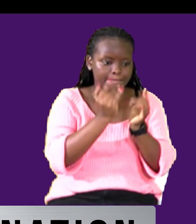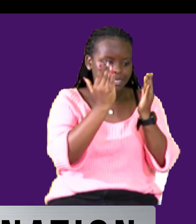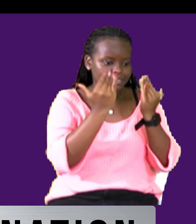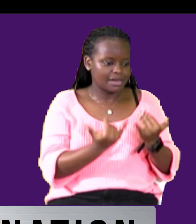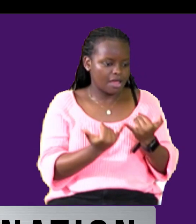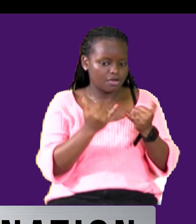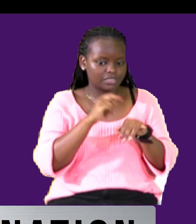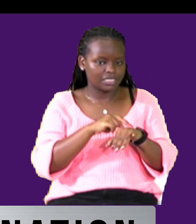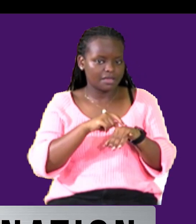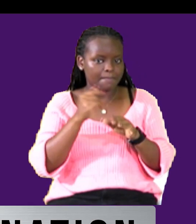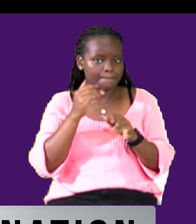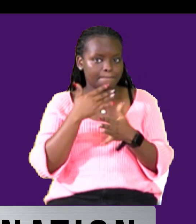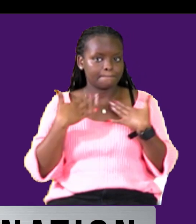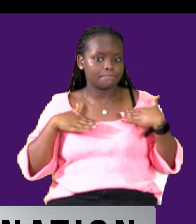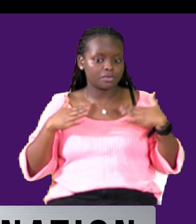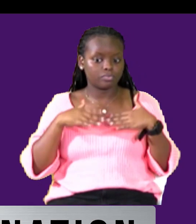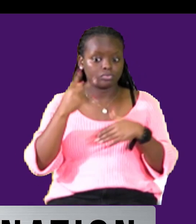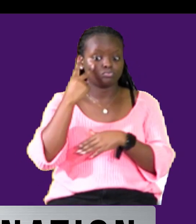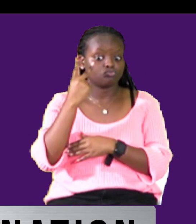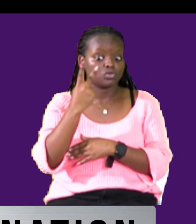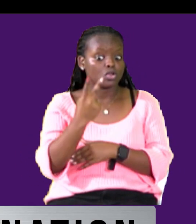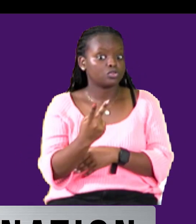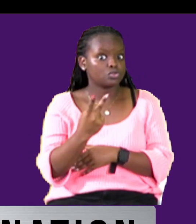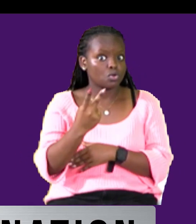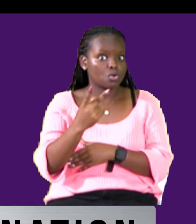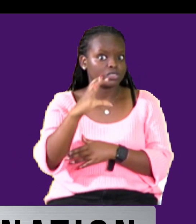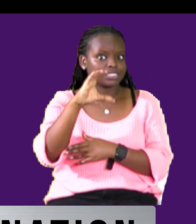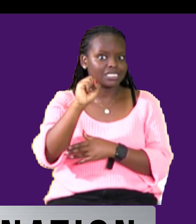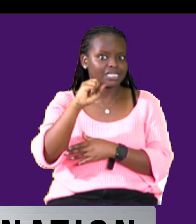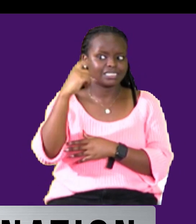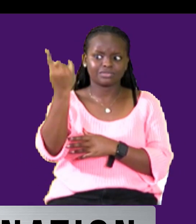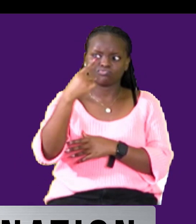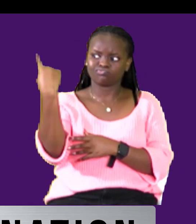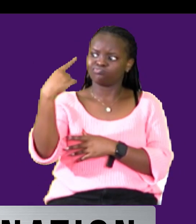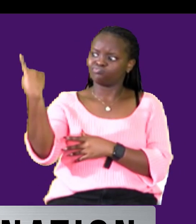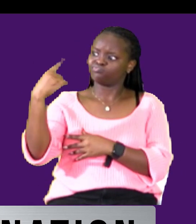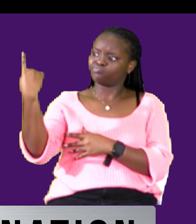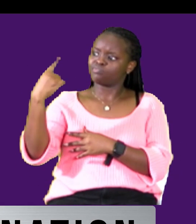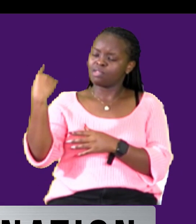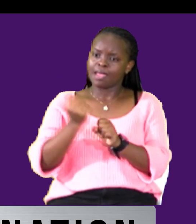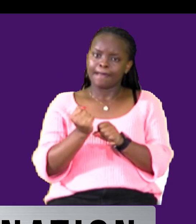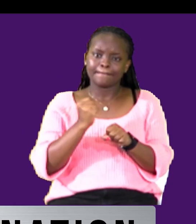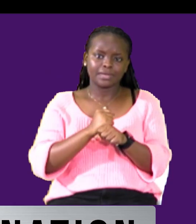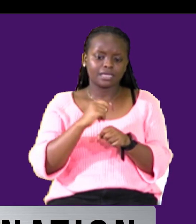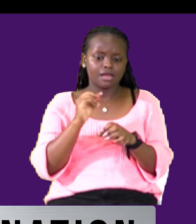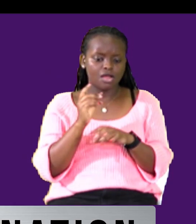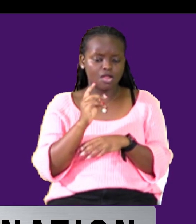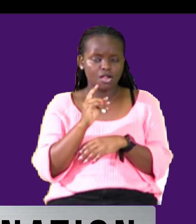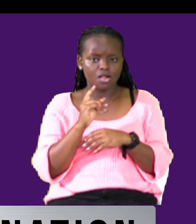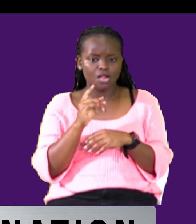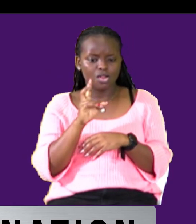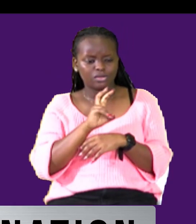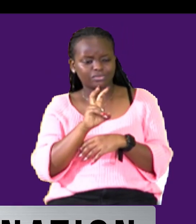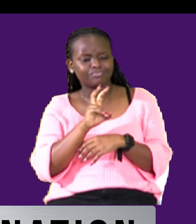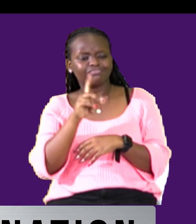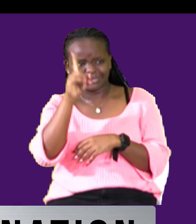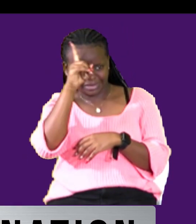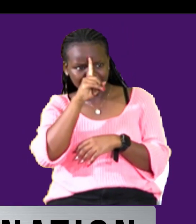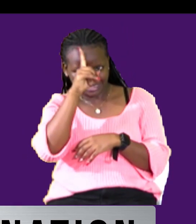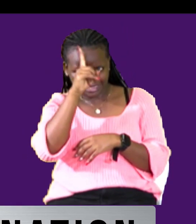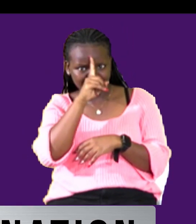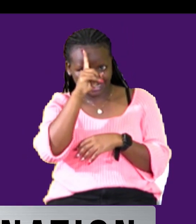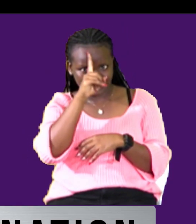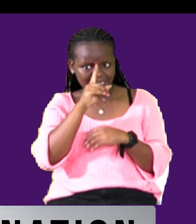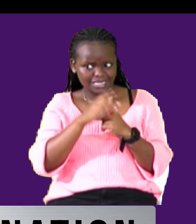people saw the cabinet secretary choppers, that made it look like this is serious. Yes. Don't you think so?